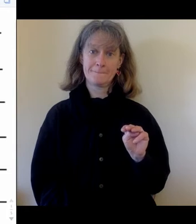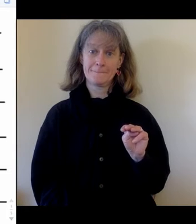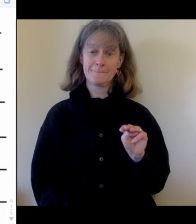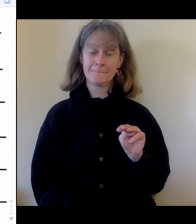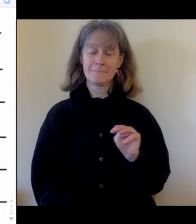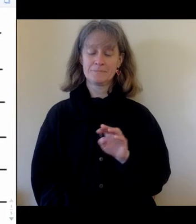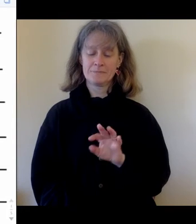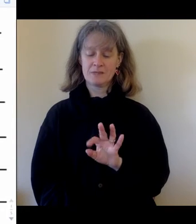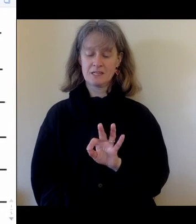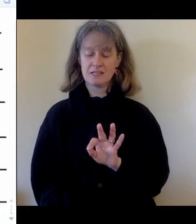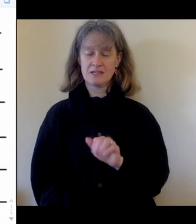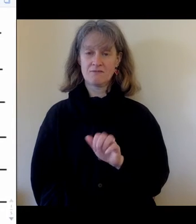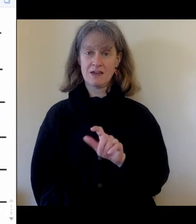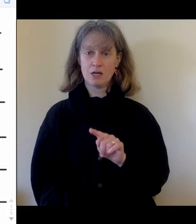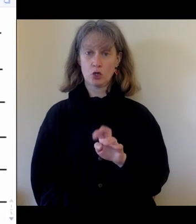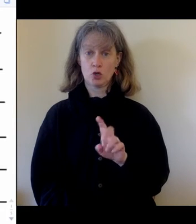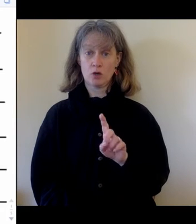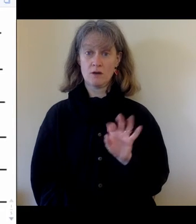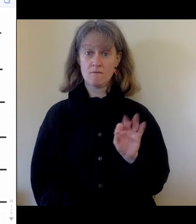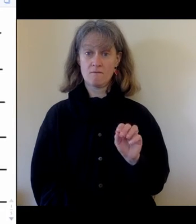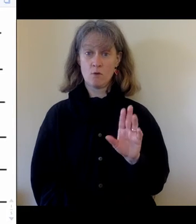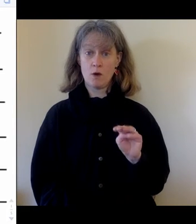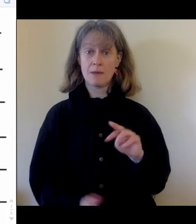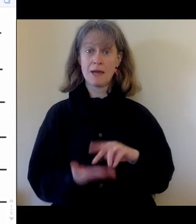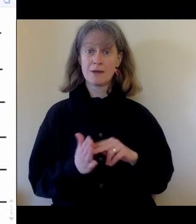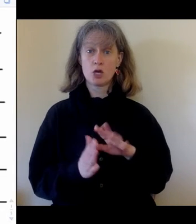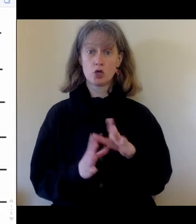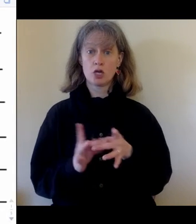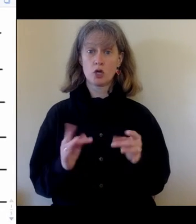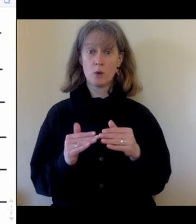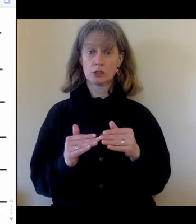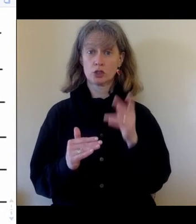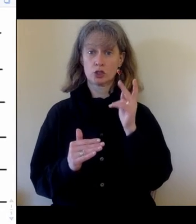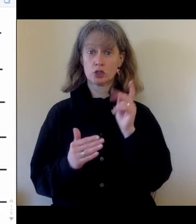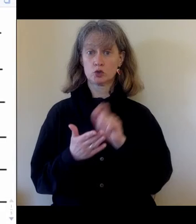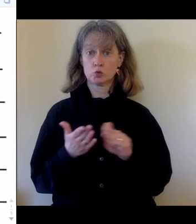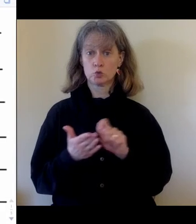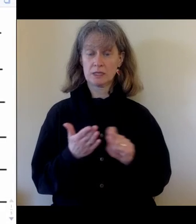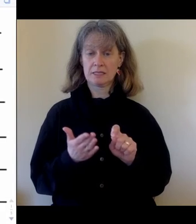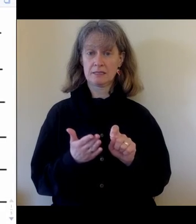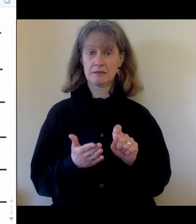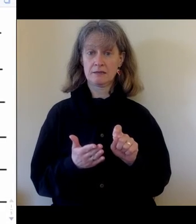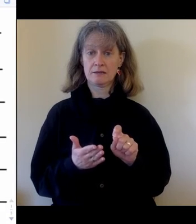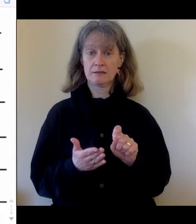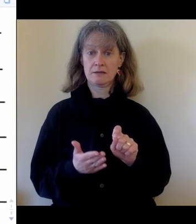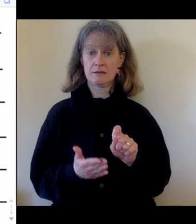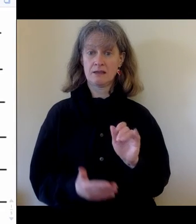Factored form is when your equation is written in a form